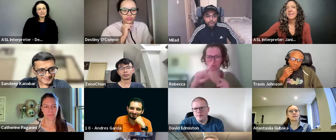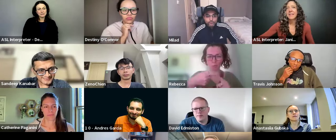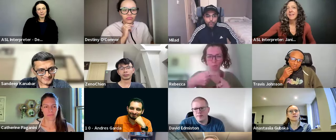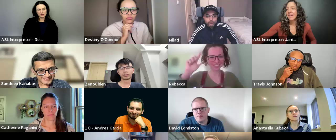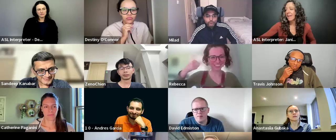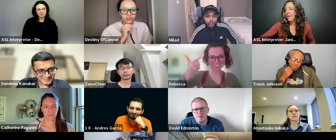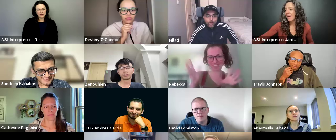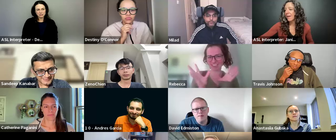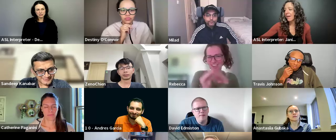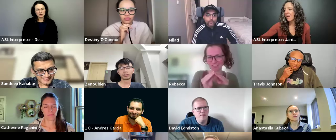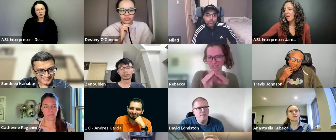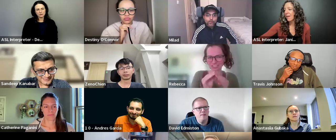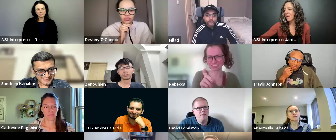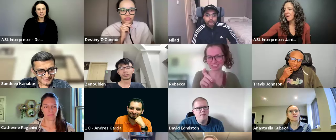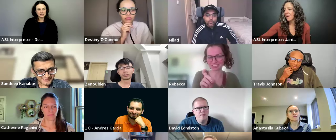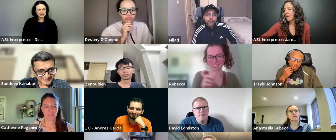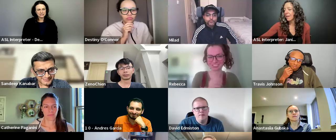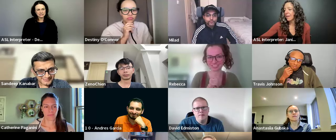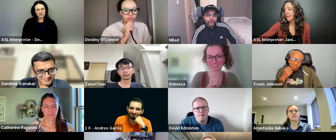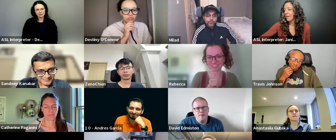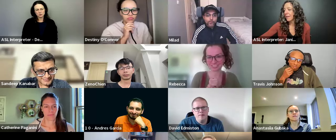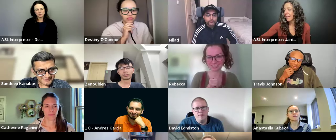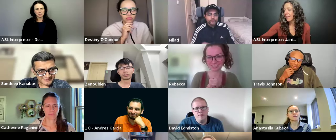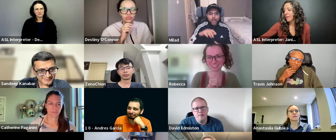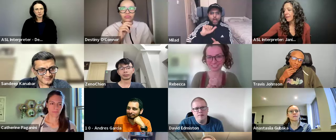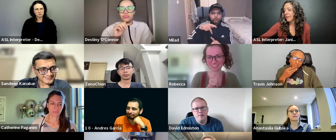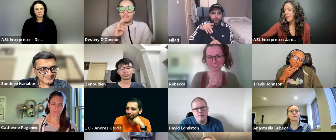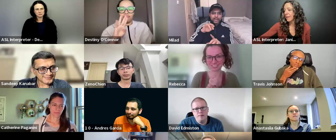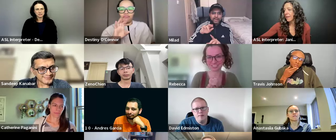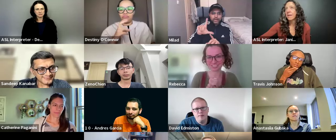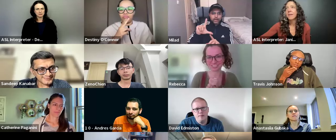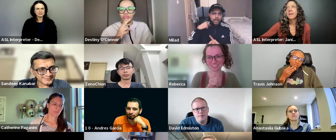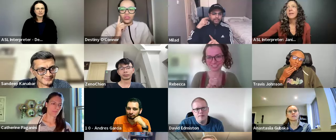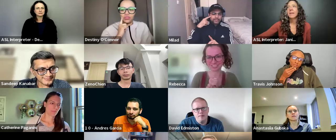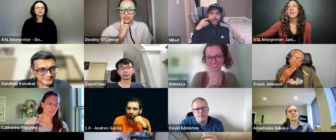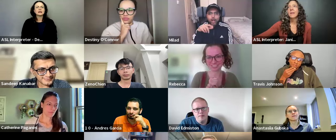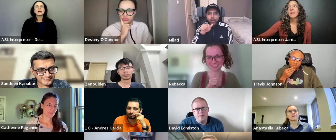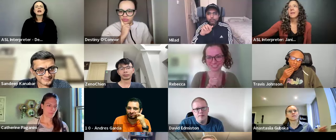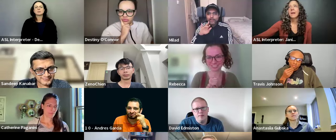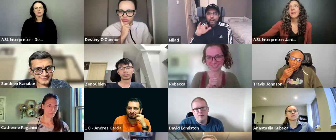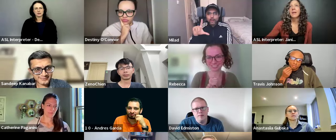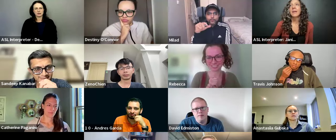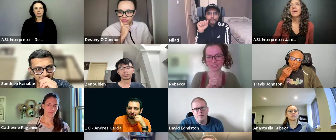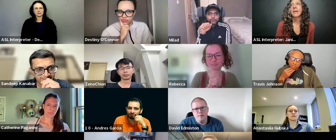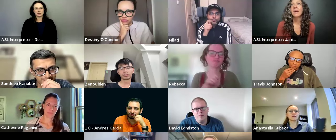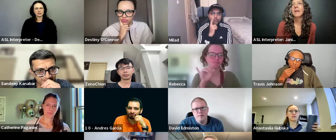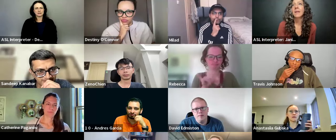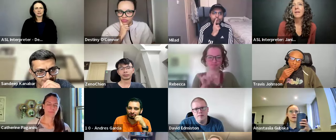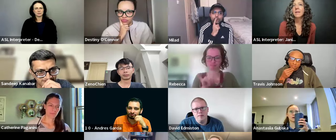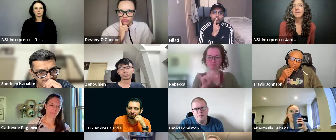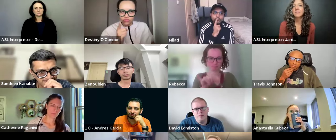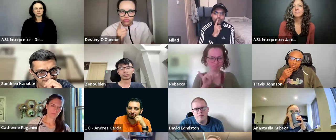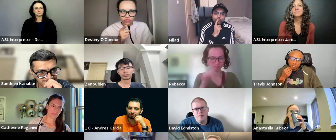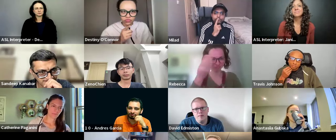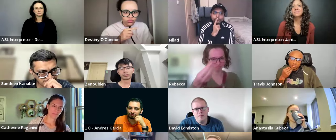Yeah, please email me the information about when London is. I'm not sure when that conference is taking place. April, I think. I'm not saying. I